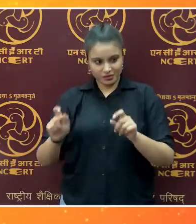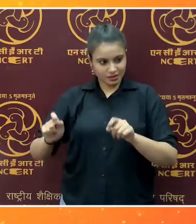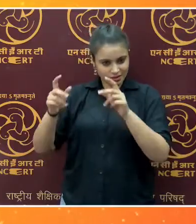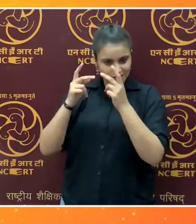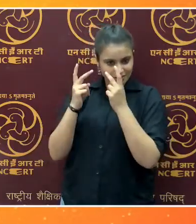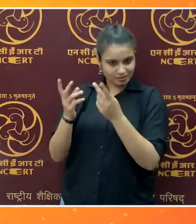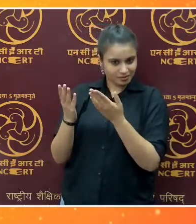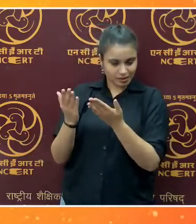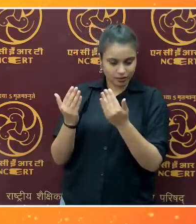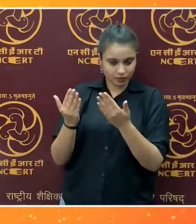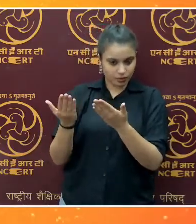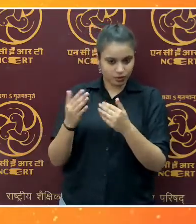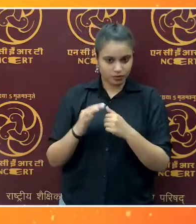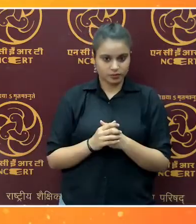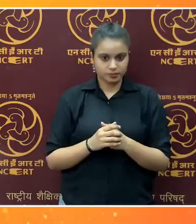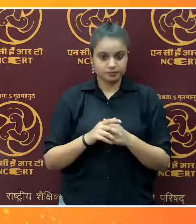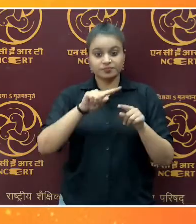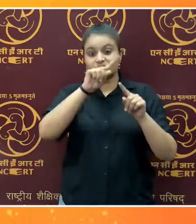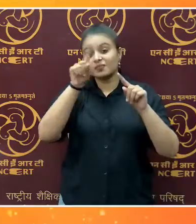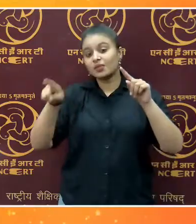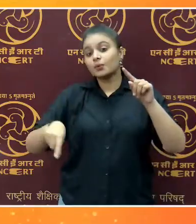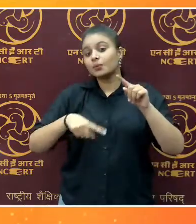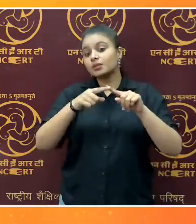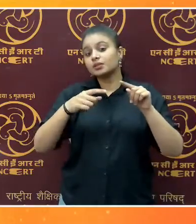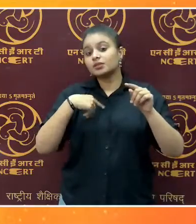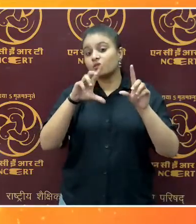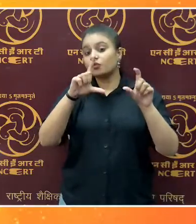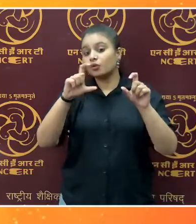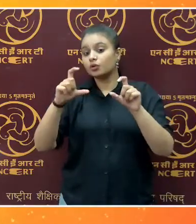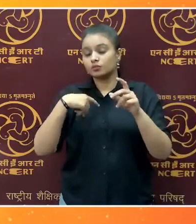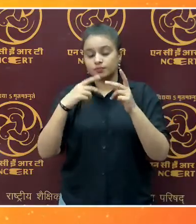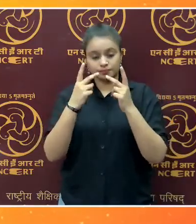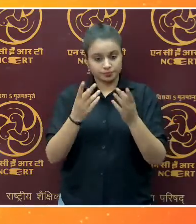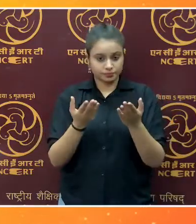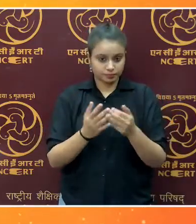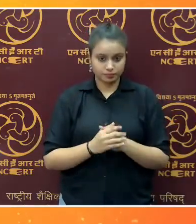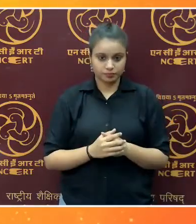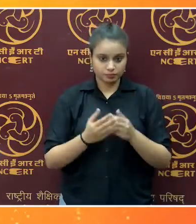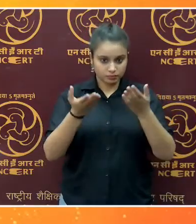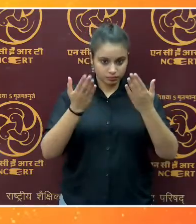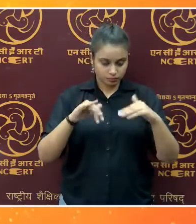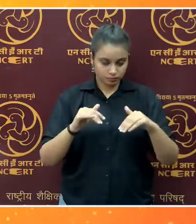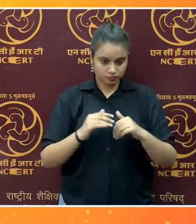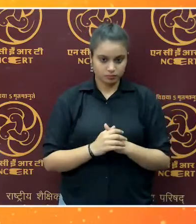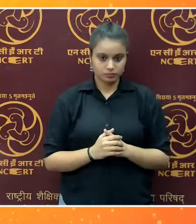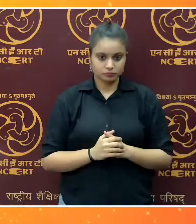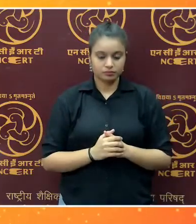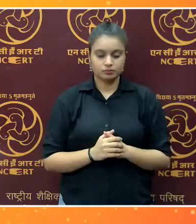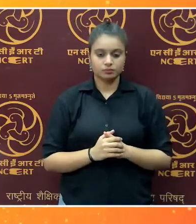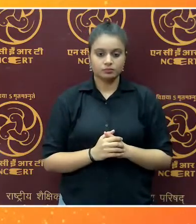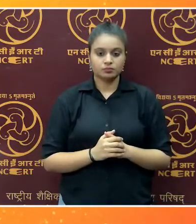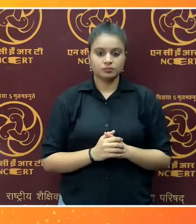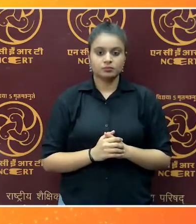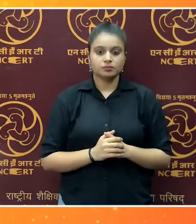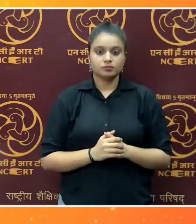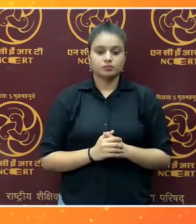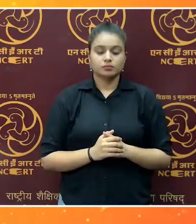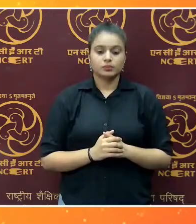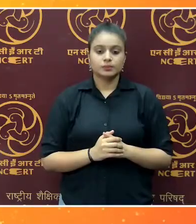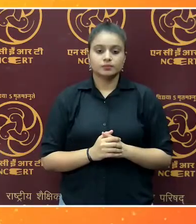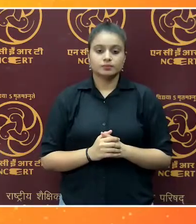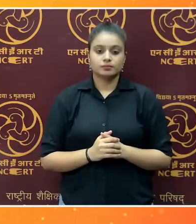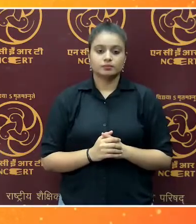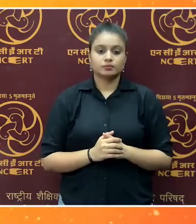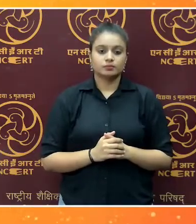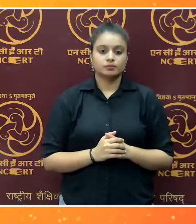which has everything. Yeah, 360-degree view kind of a picture. Yeah. All right. Other two words that are noteworthy in this chapter are